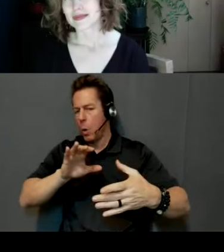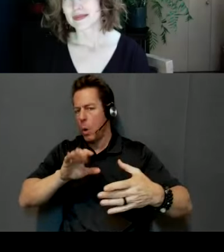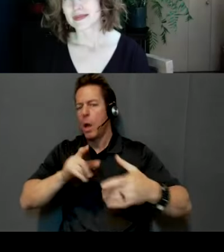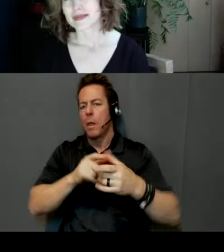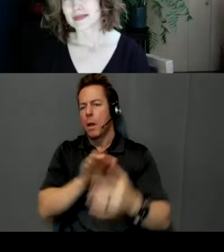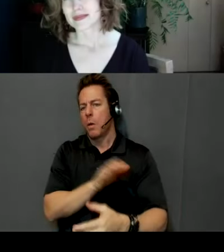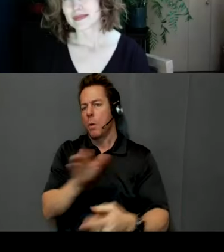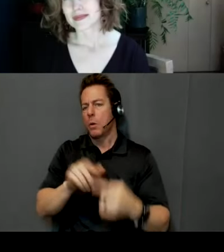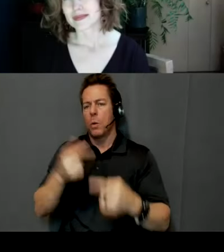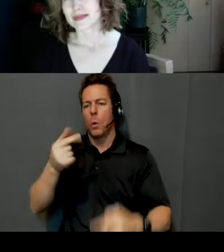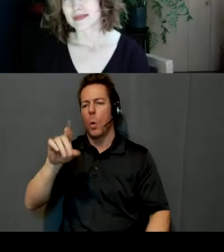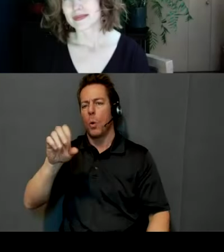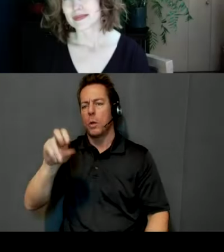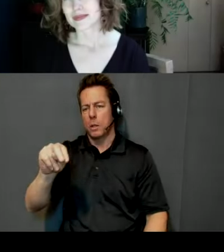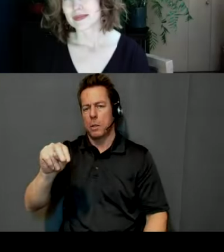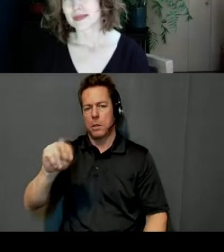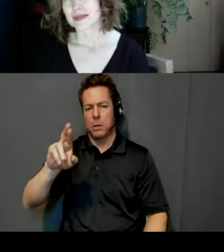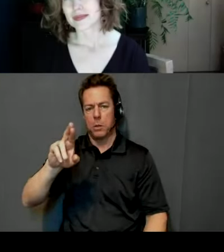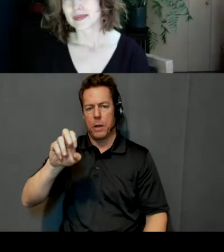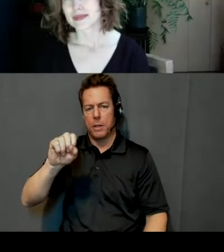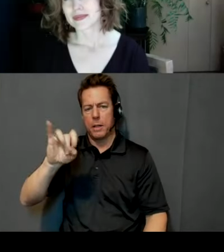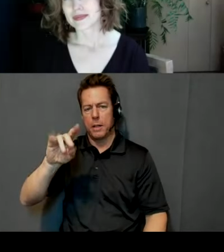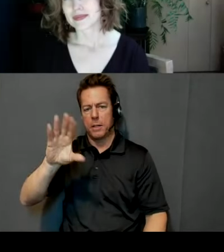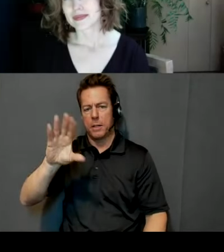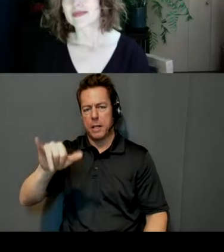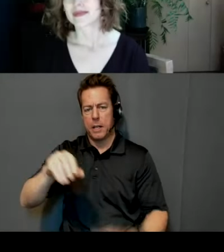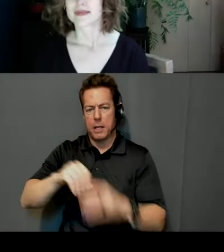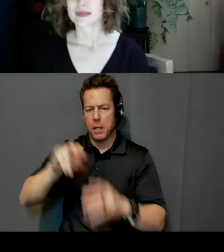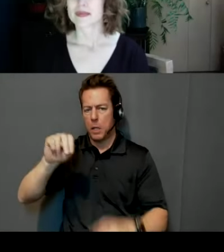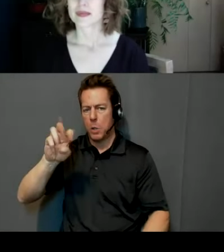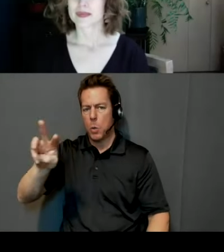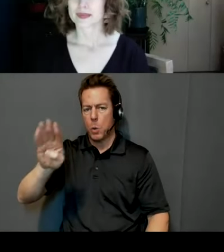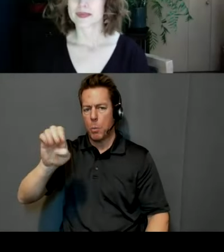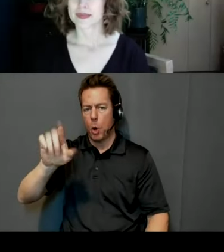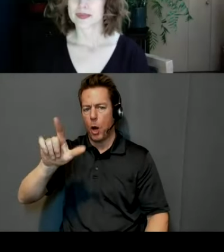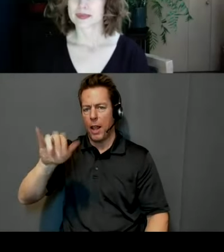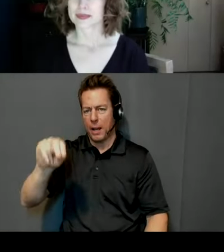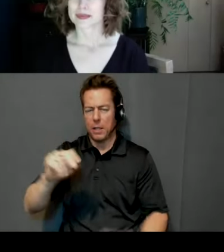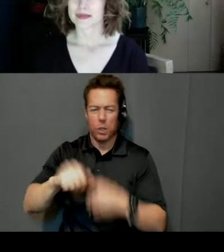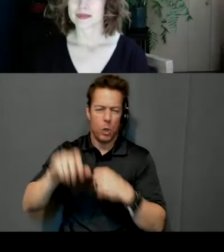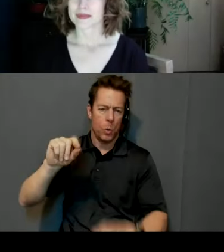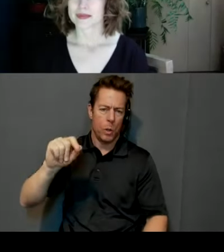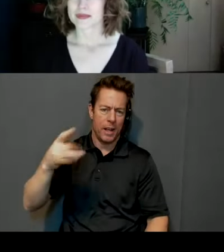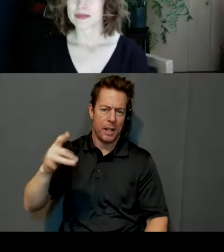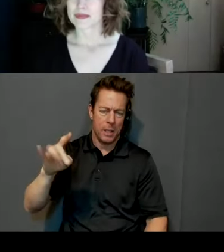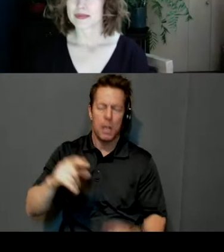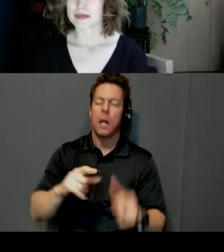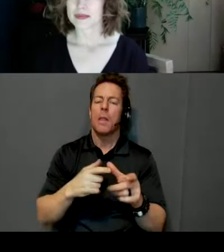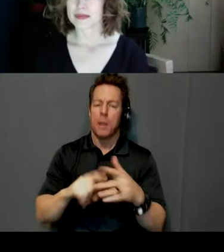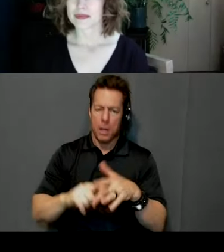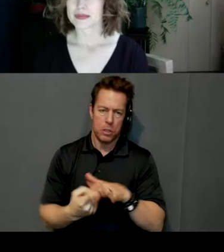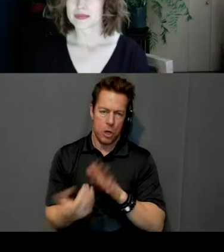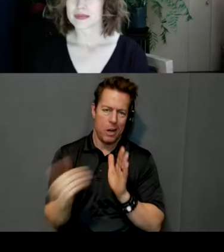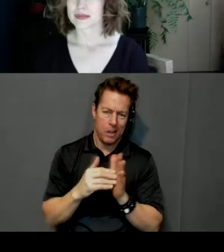Golden Residency in New Berlin, I think 2018. And then I started it again